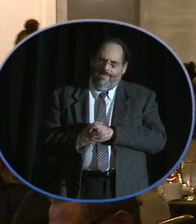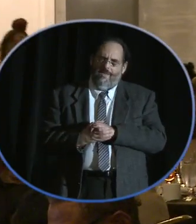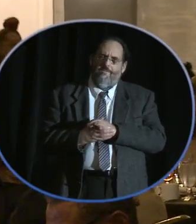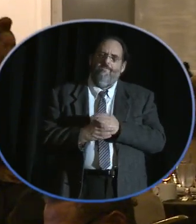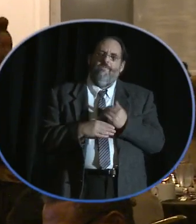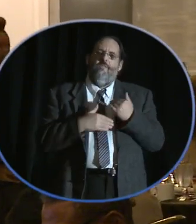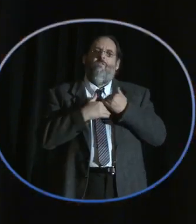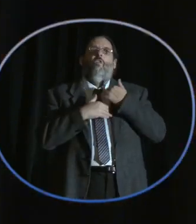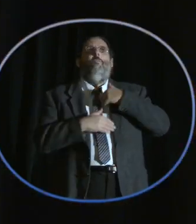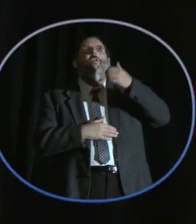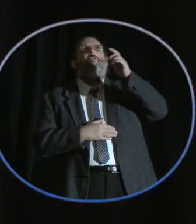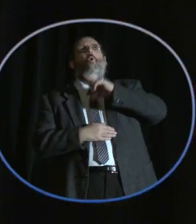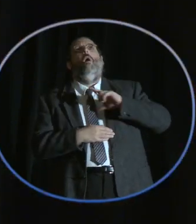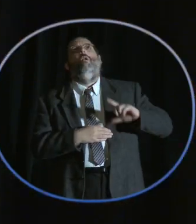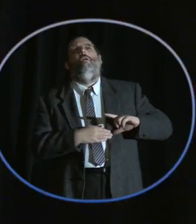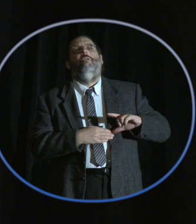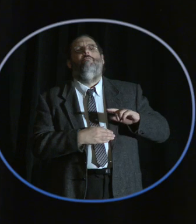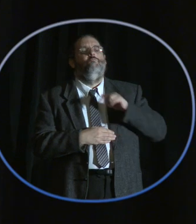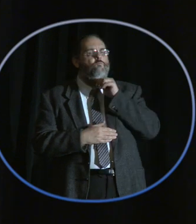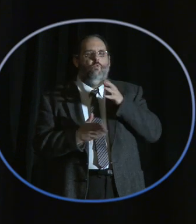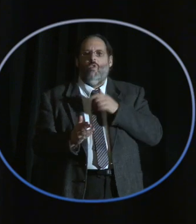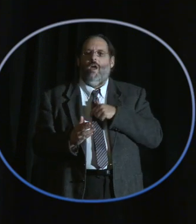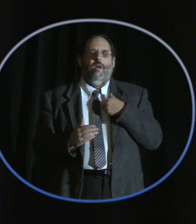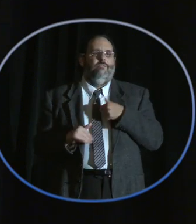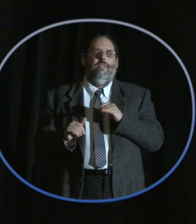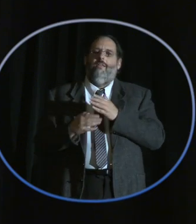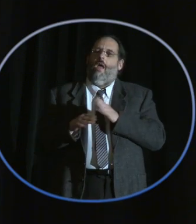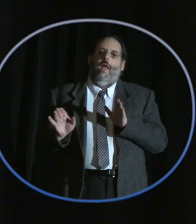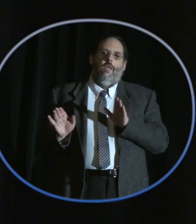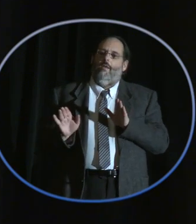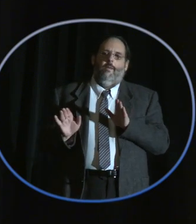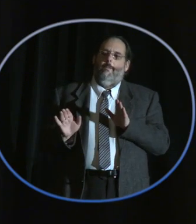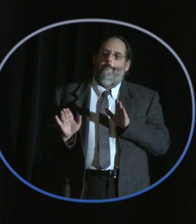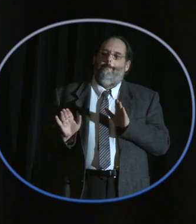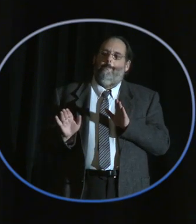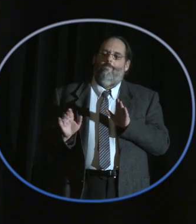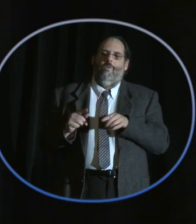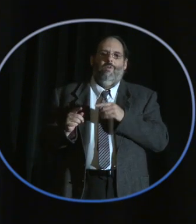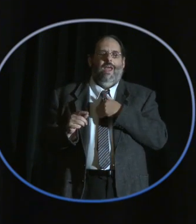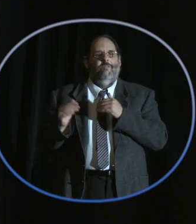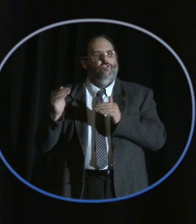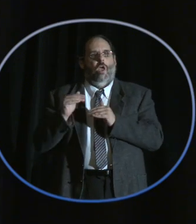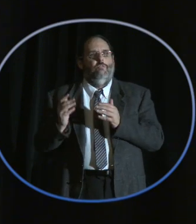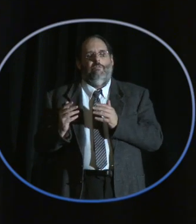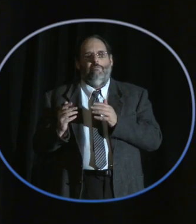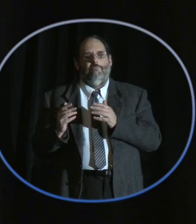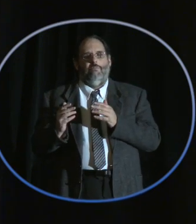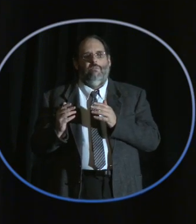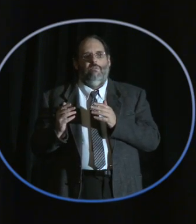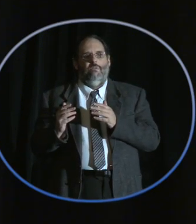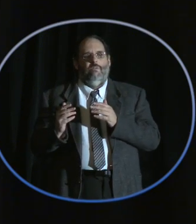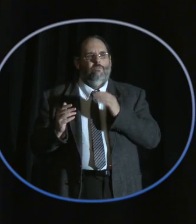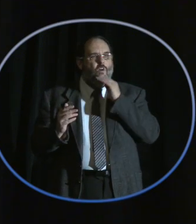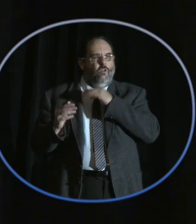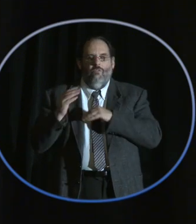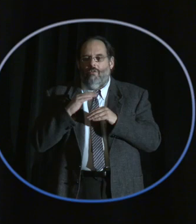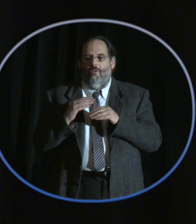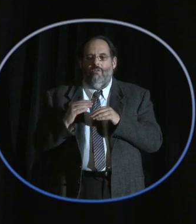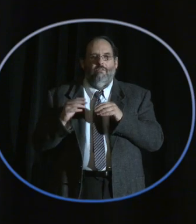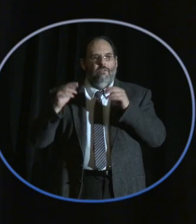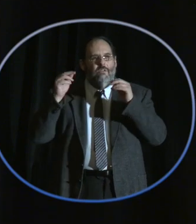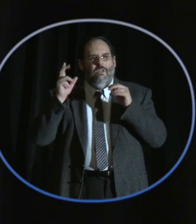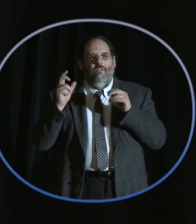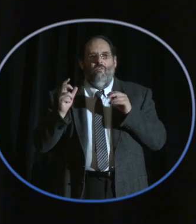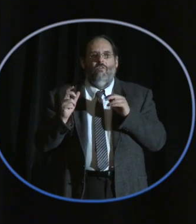Disturb us, O Lord, that we shall not be able to remain silent in the face of injustice, falsehood,